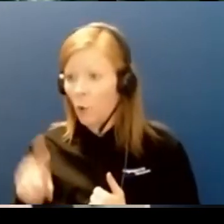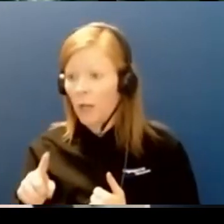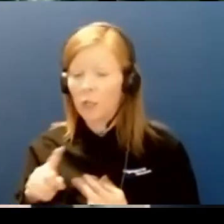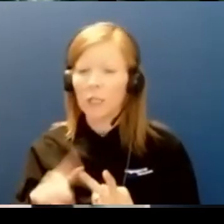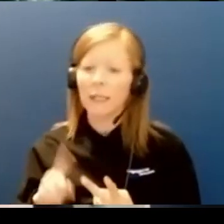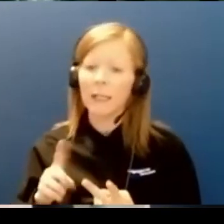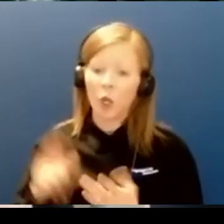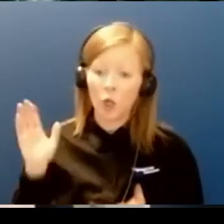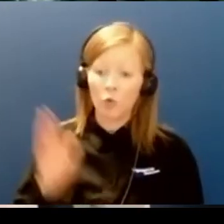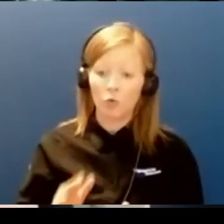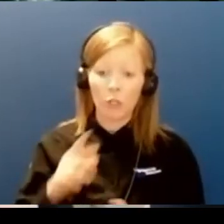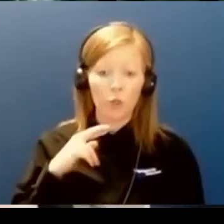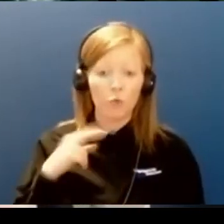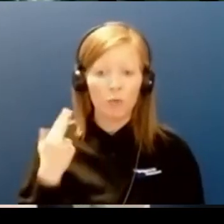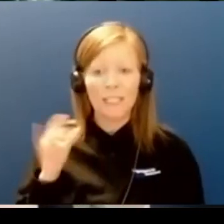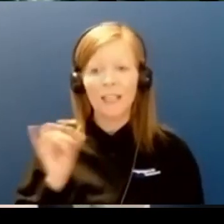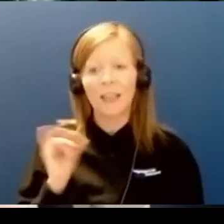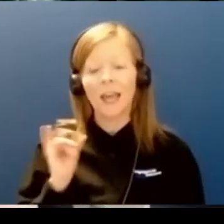risk of